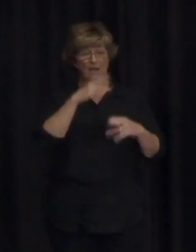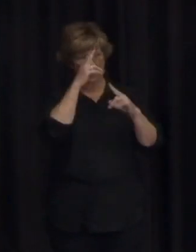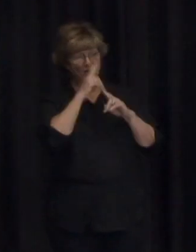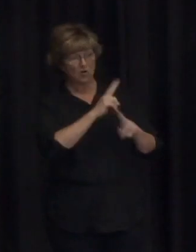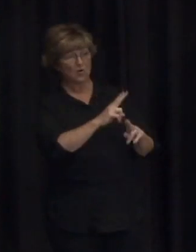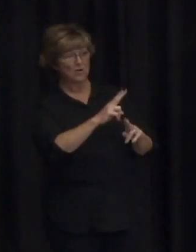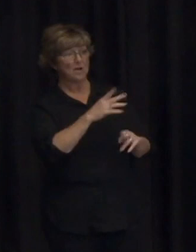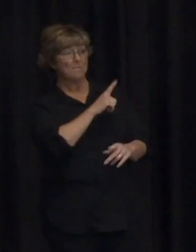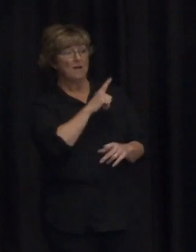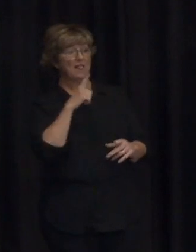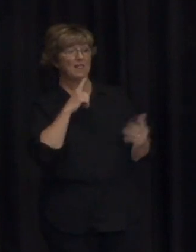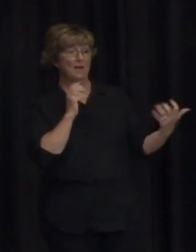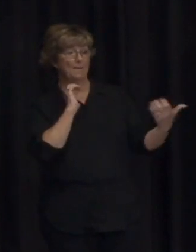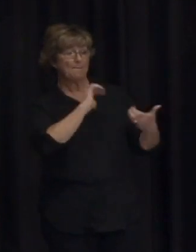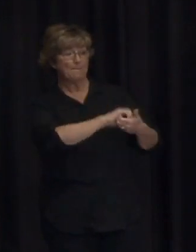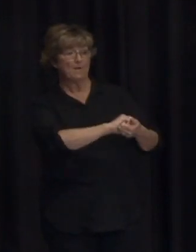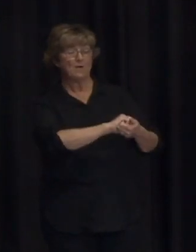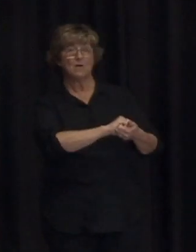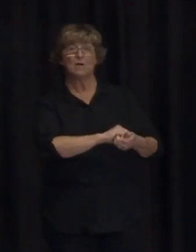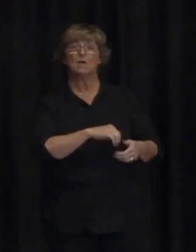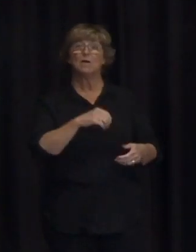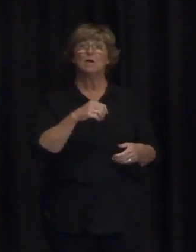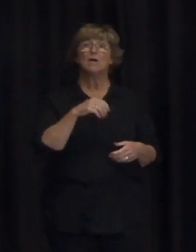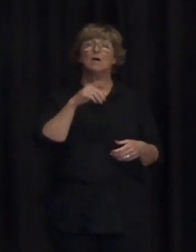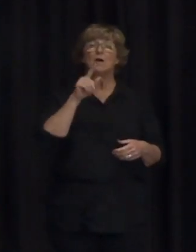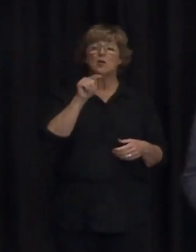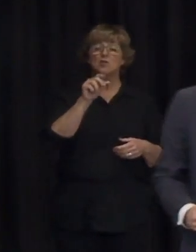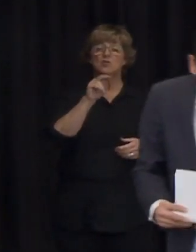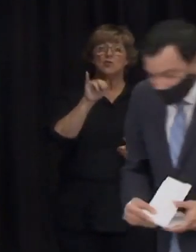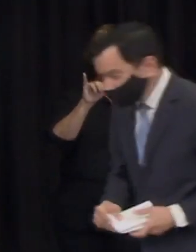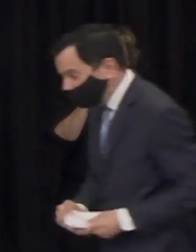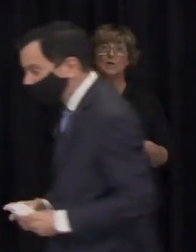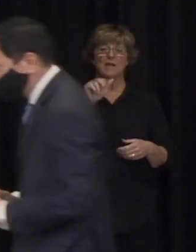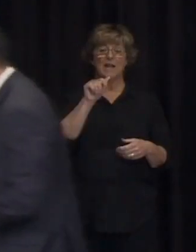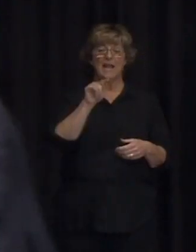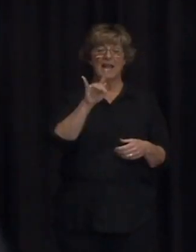introduce my legislative partner, Senate Pro Tem, Tony Atkins.